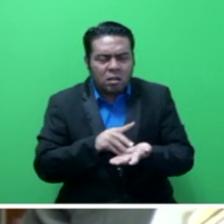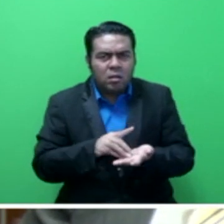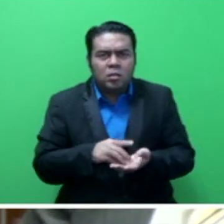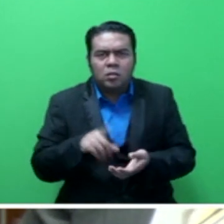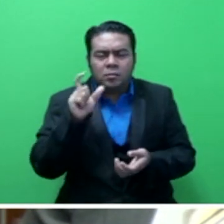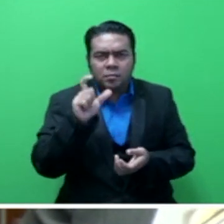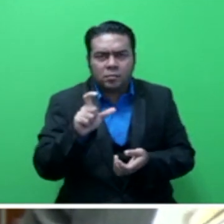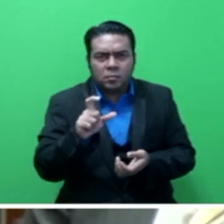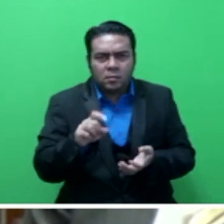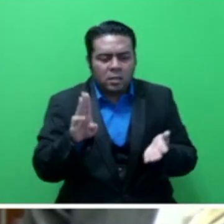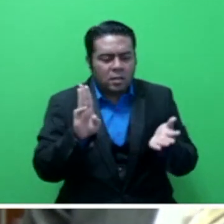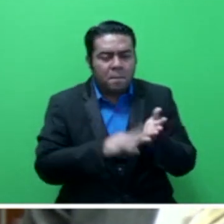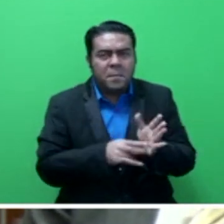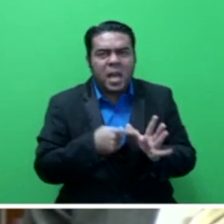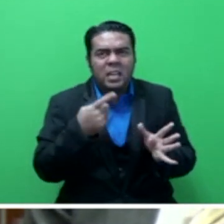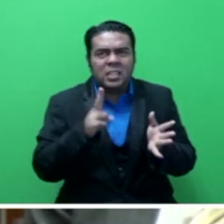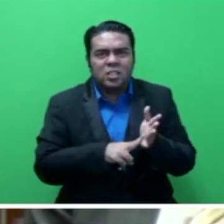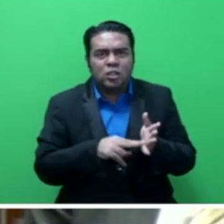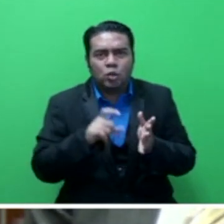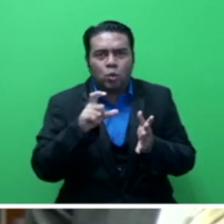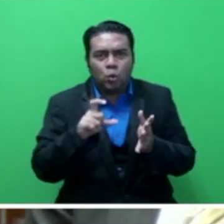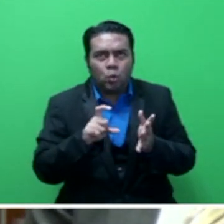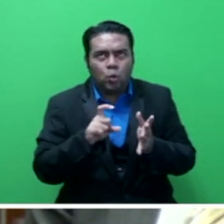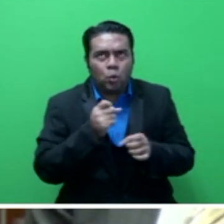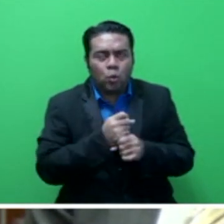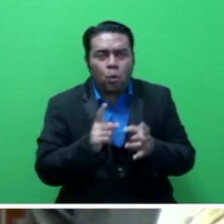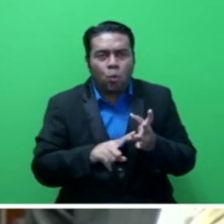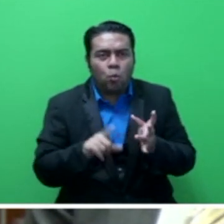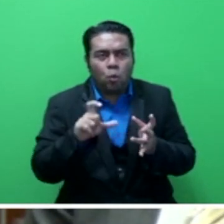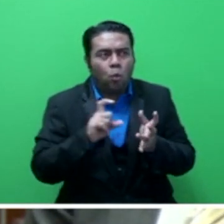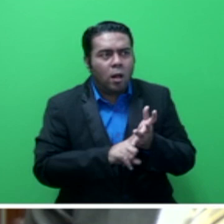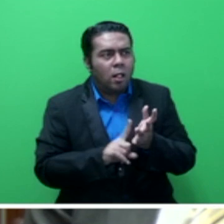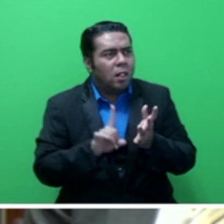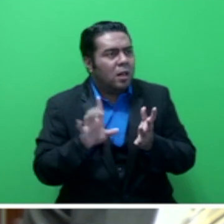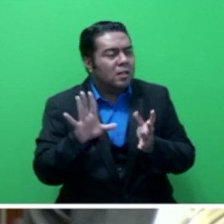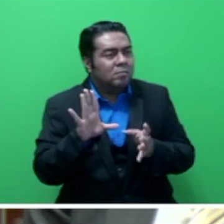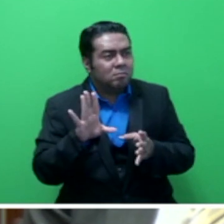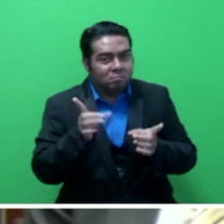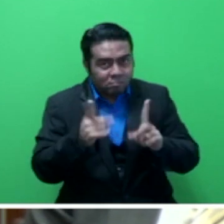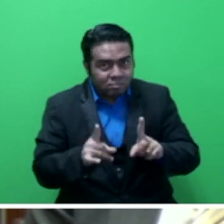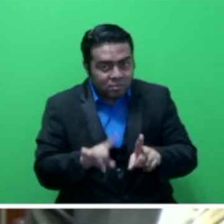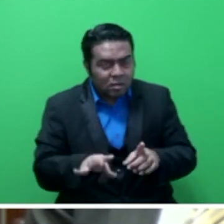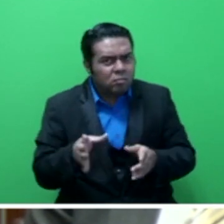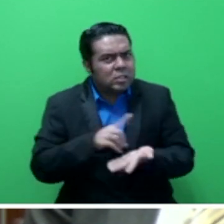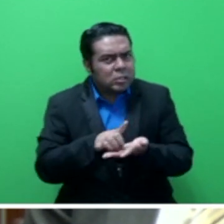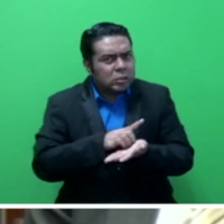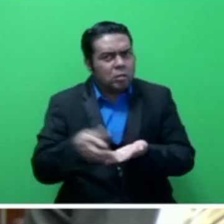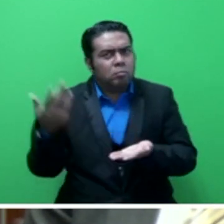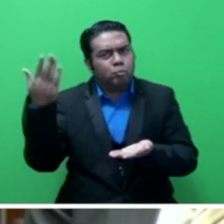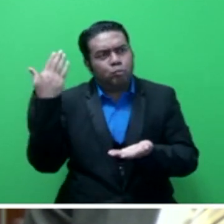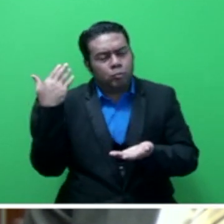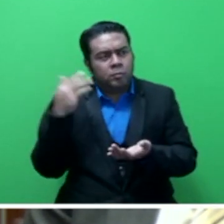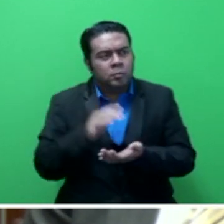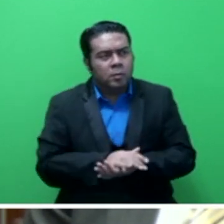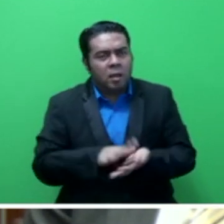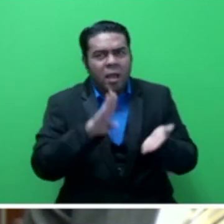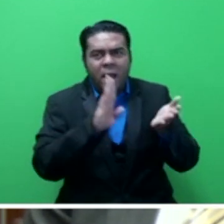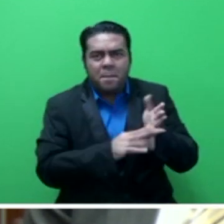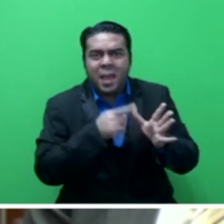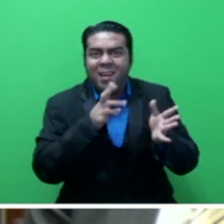sea outbreak. We recorded 85 cases and 6 deaths. In response, we conducted rapid case investigation